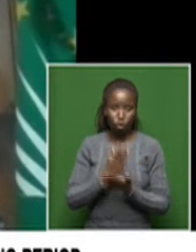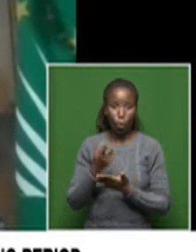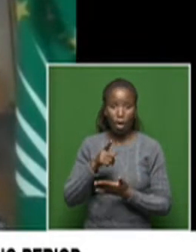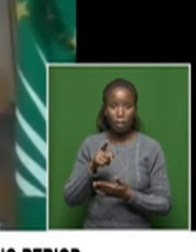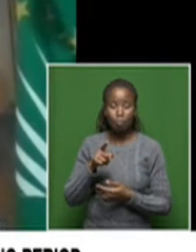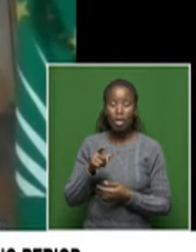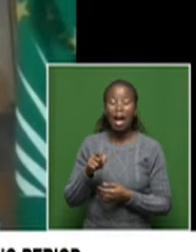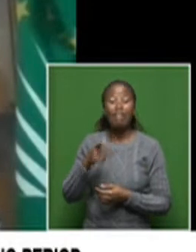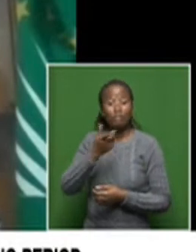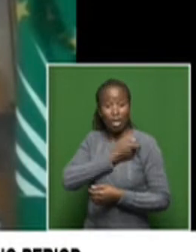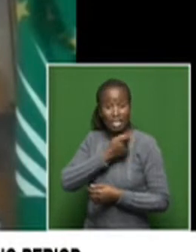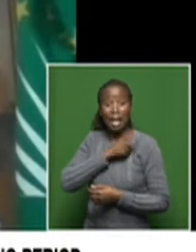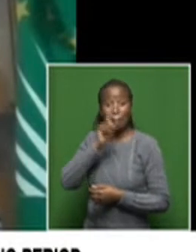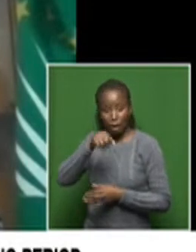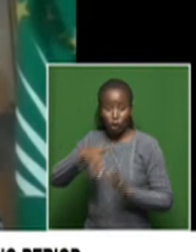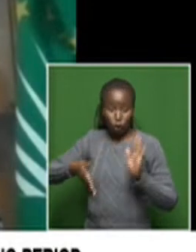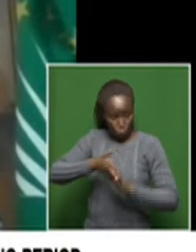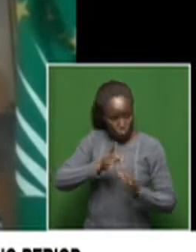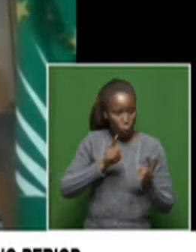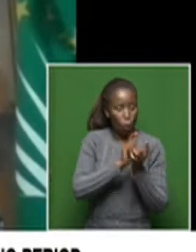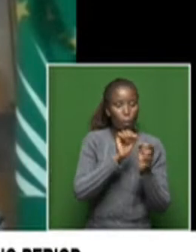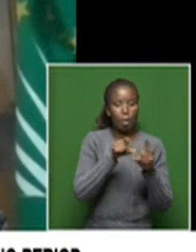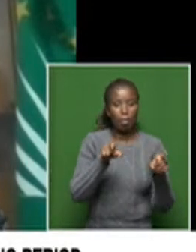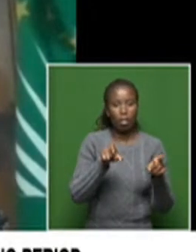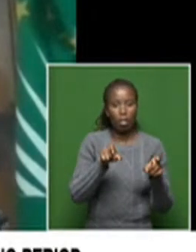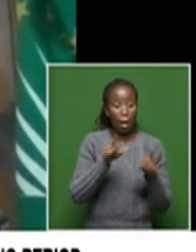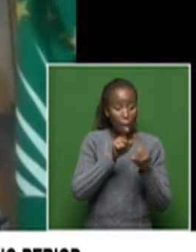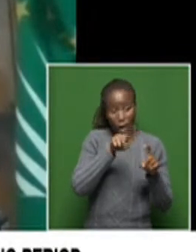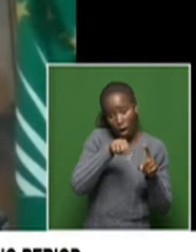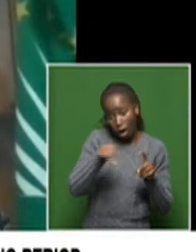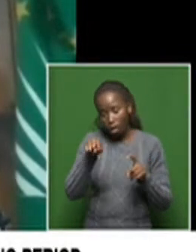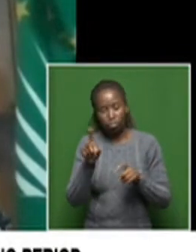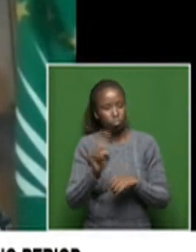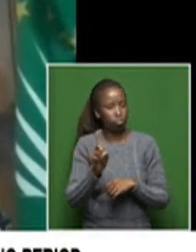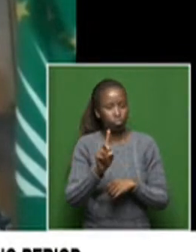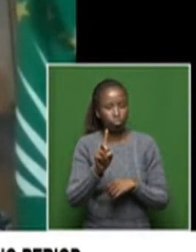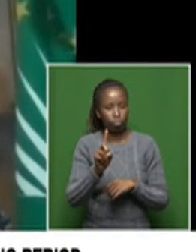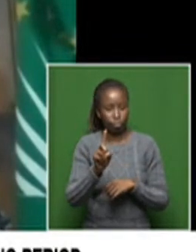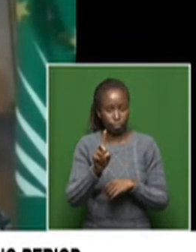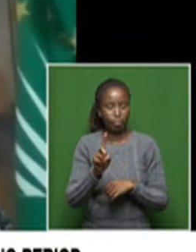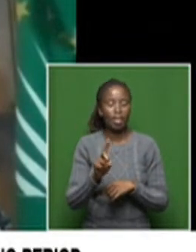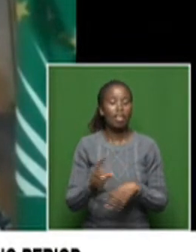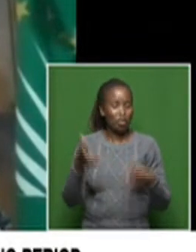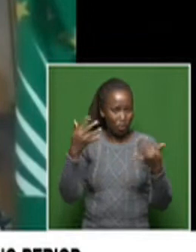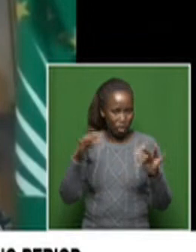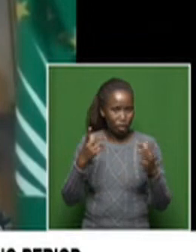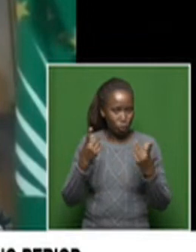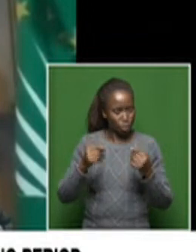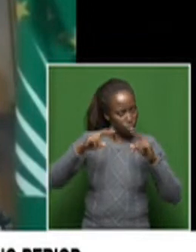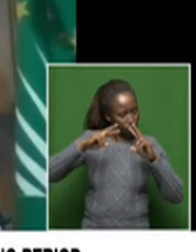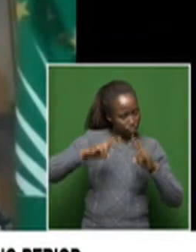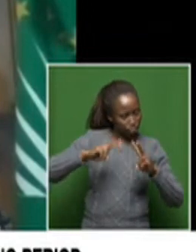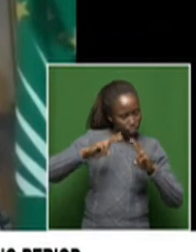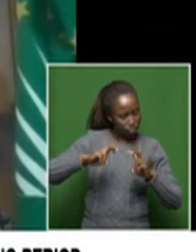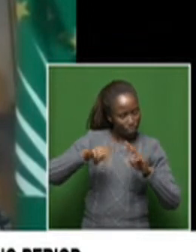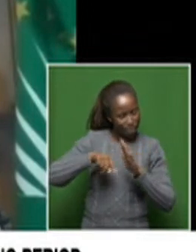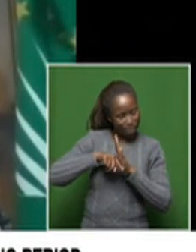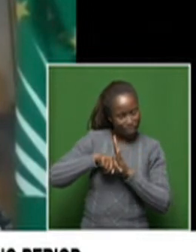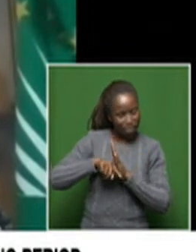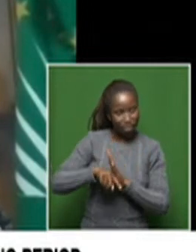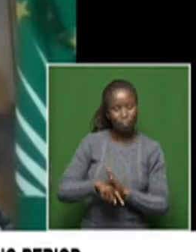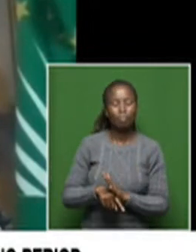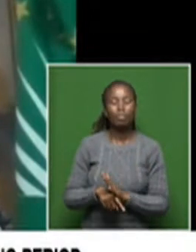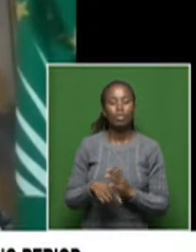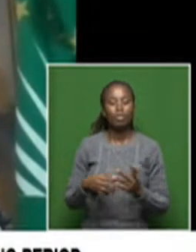people, not people going to the vaccine. So an example of this research, they've done a deep dive into, the researcher went to, for example,